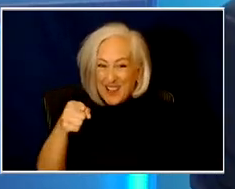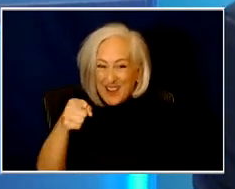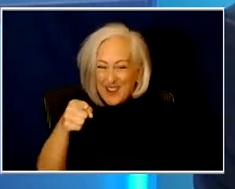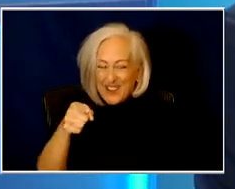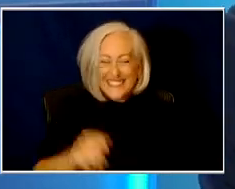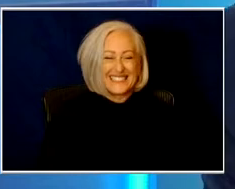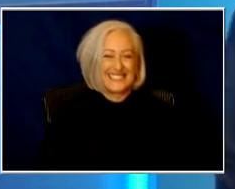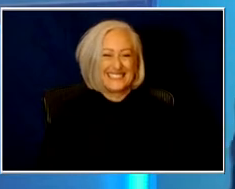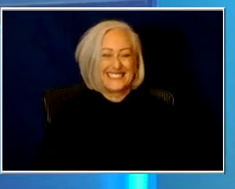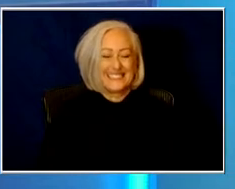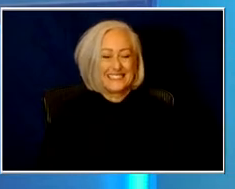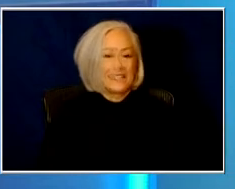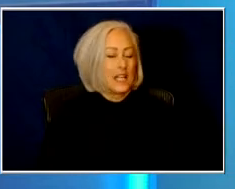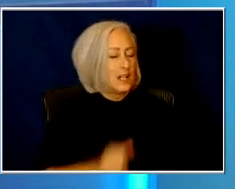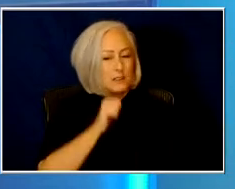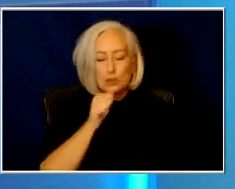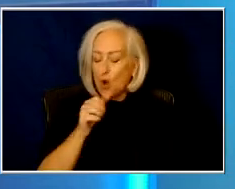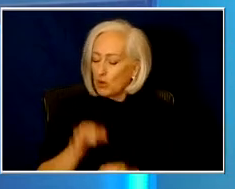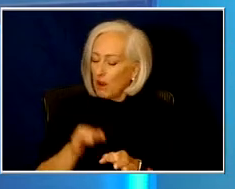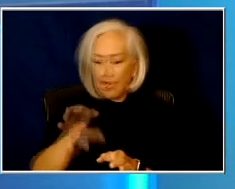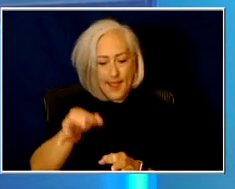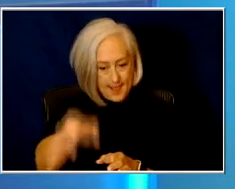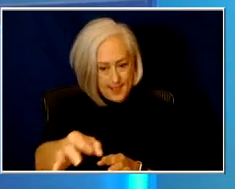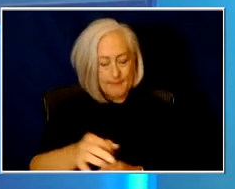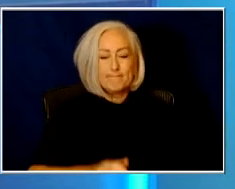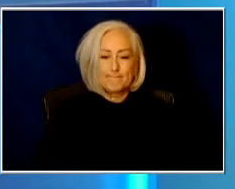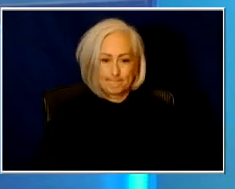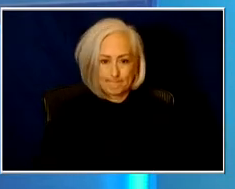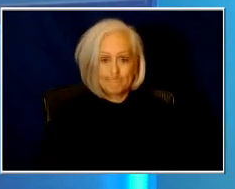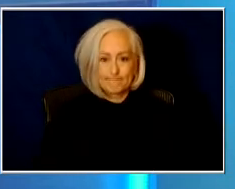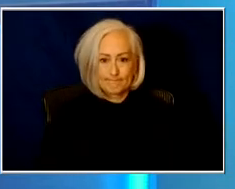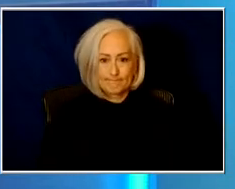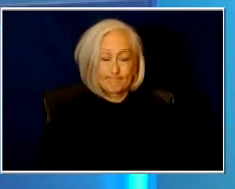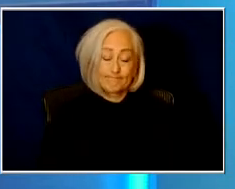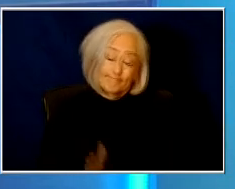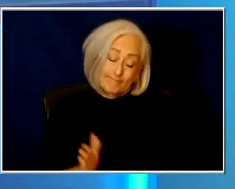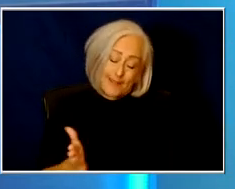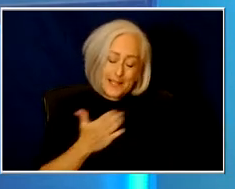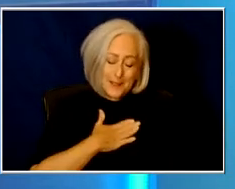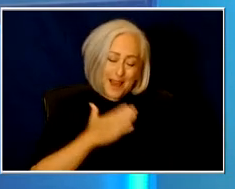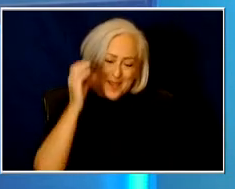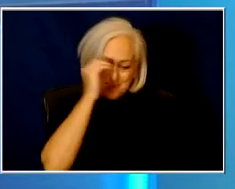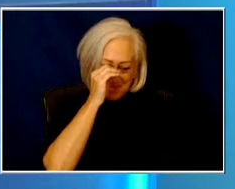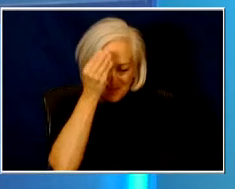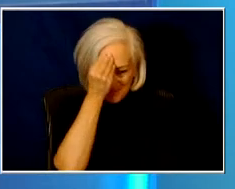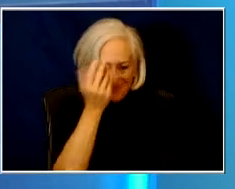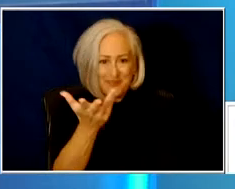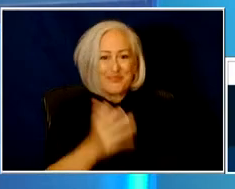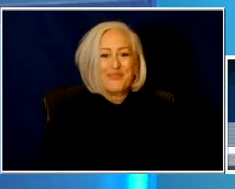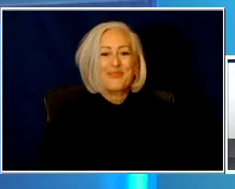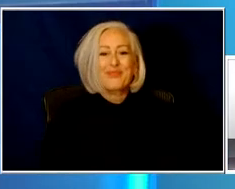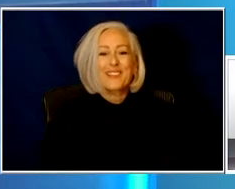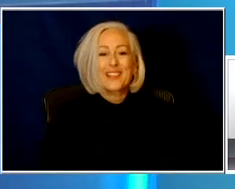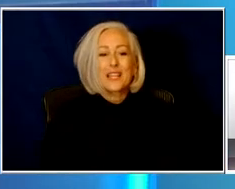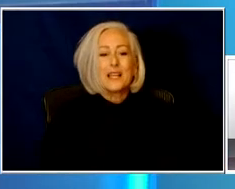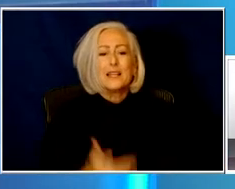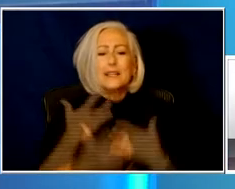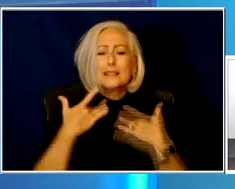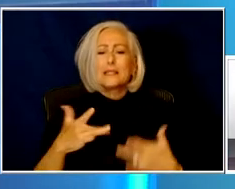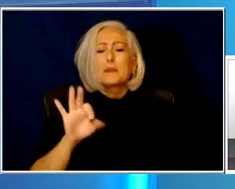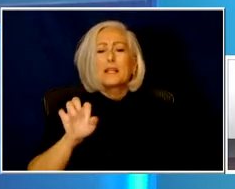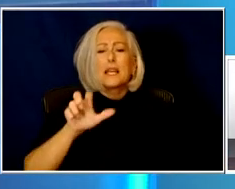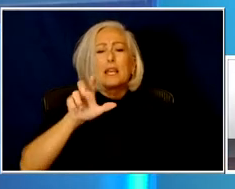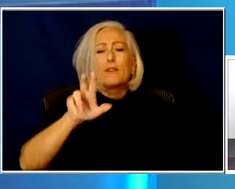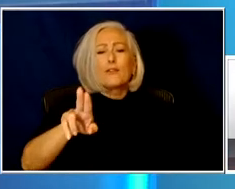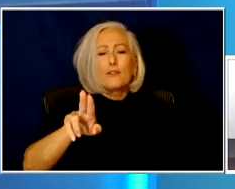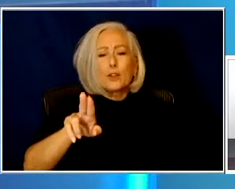don't delay that would be uh that'd be my take um you know typically we start getting flu vaccines anytime